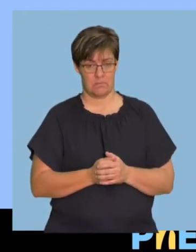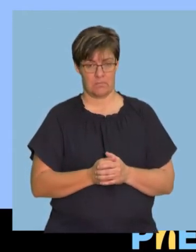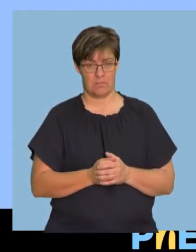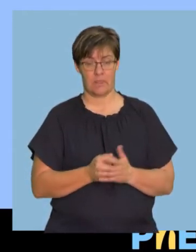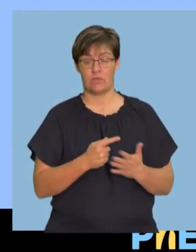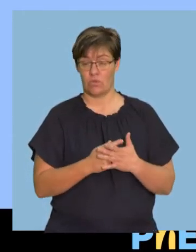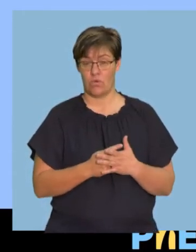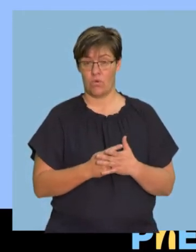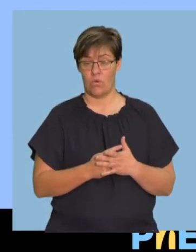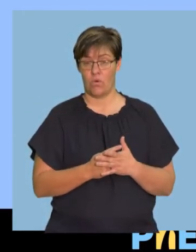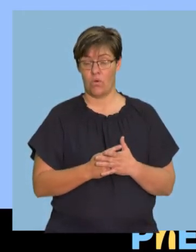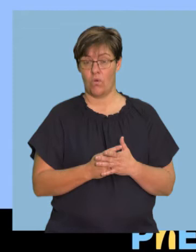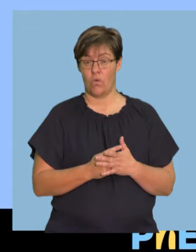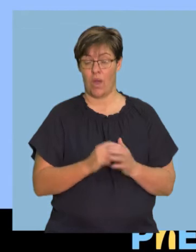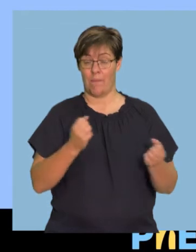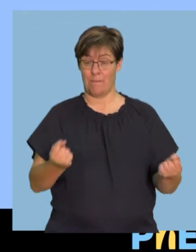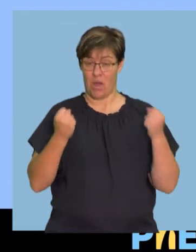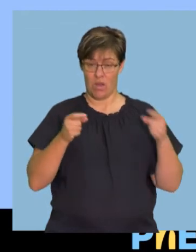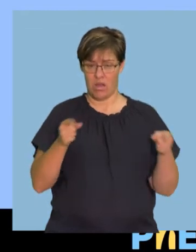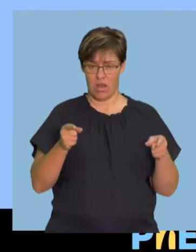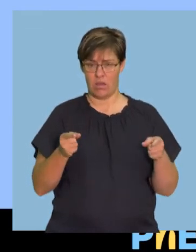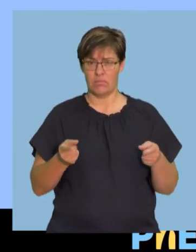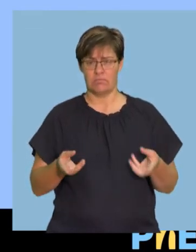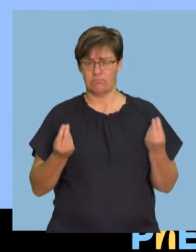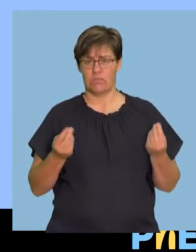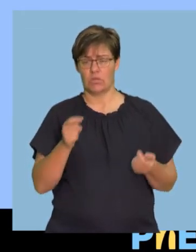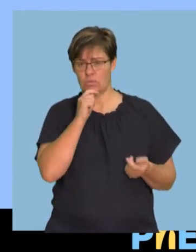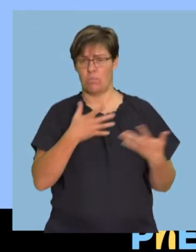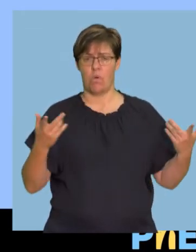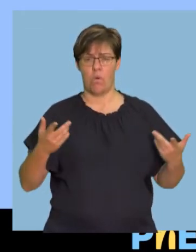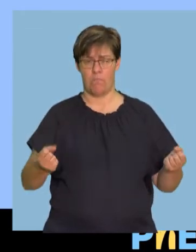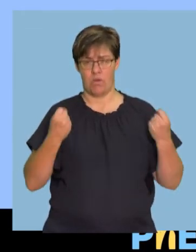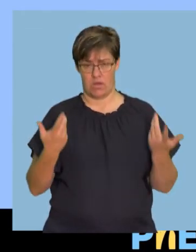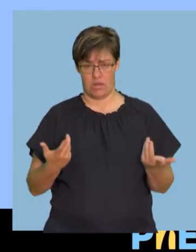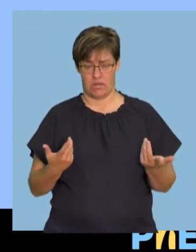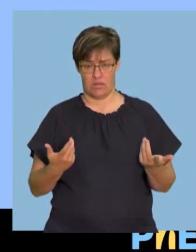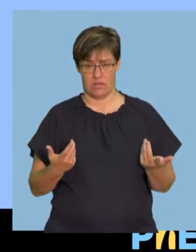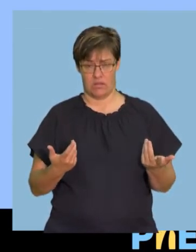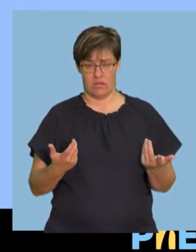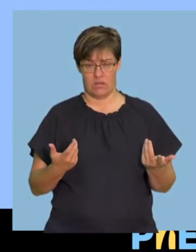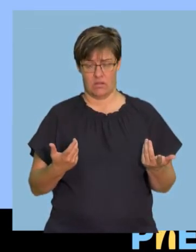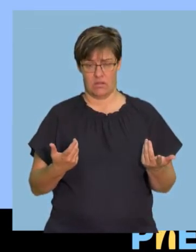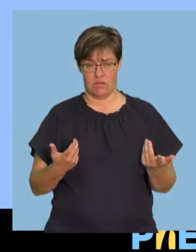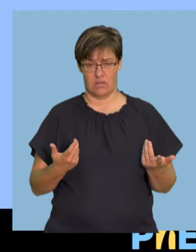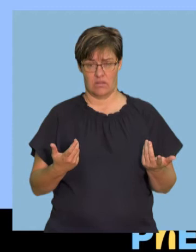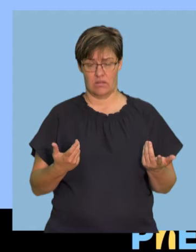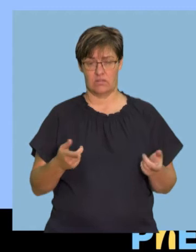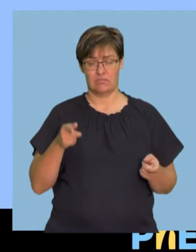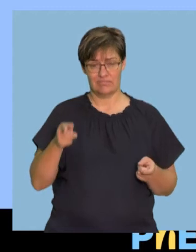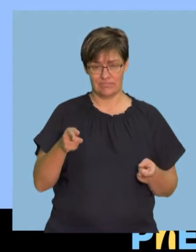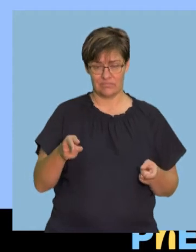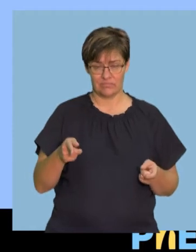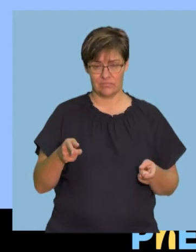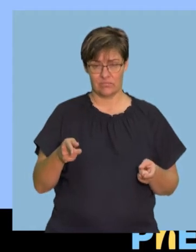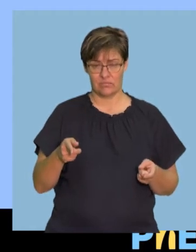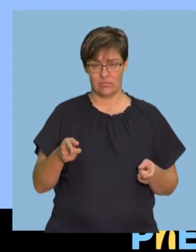resistors is the same. Okay, so in terms of power, which one would dissipate more power? So if we were to determine the power